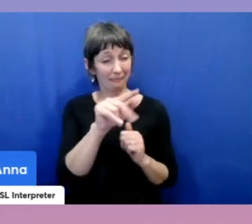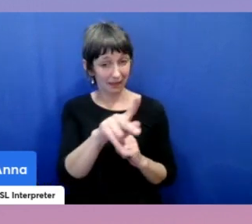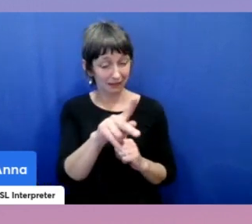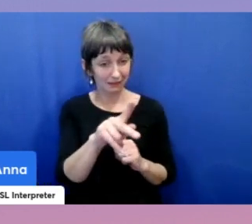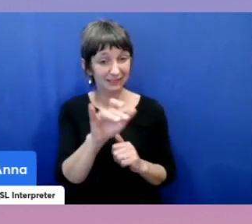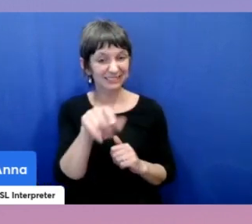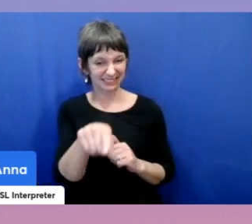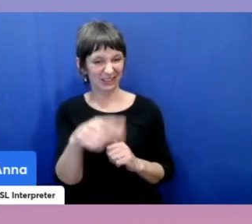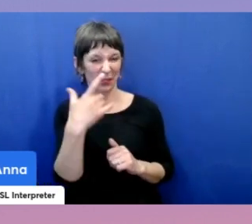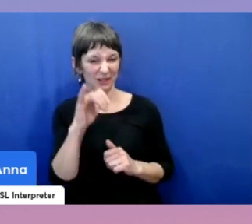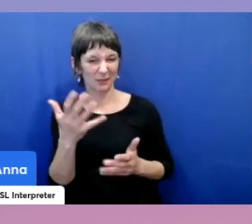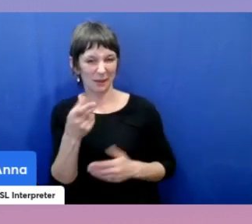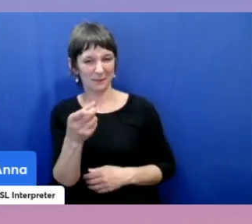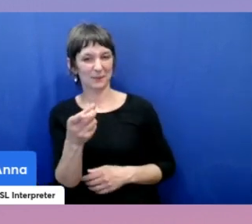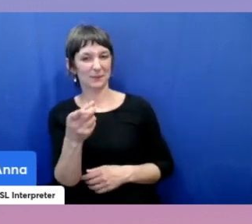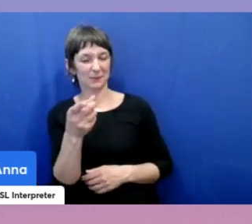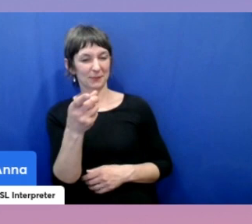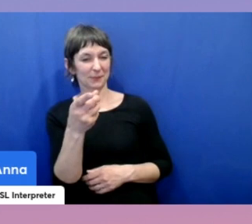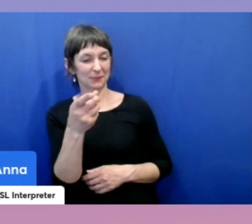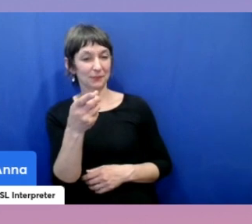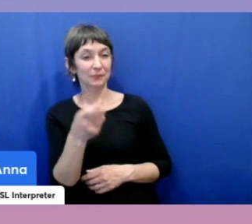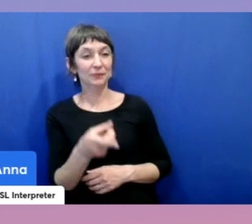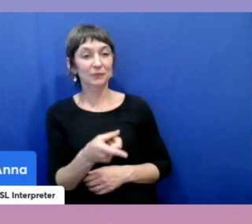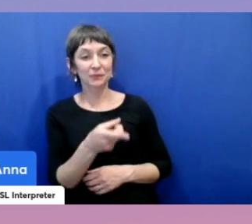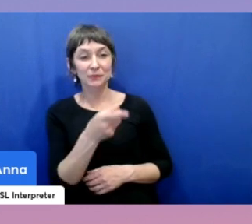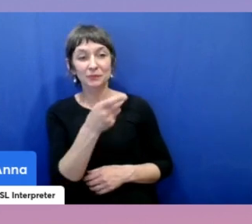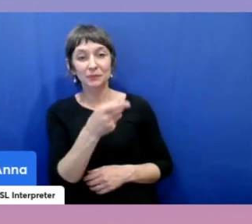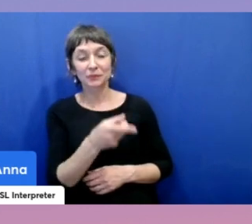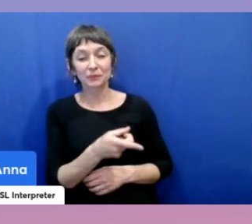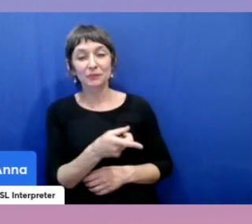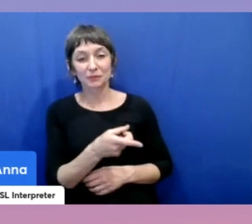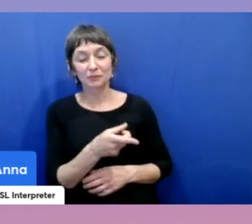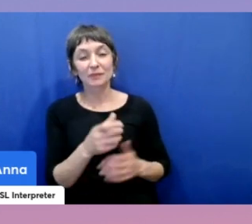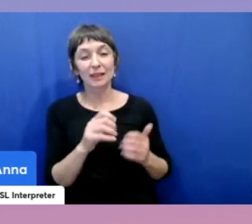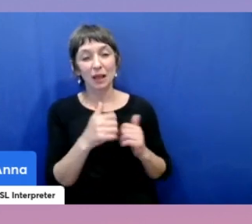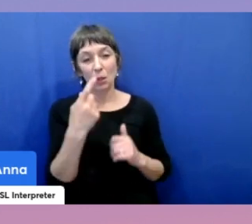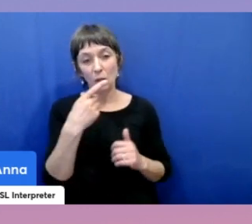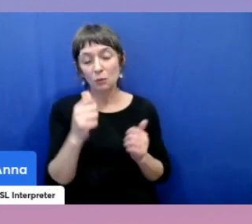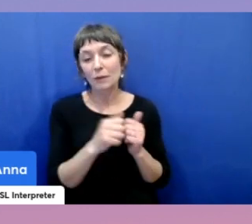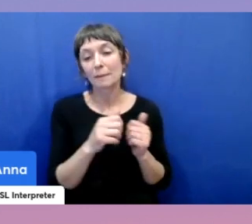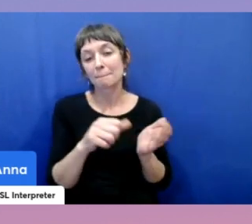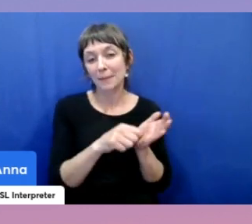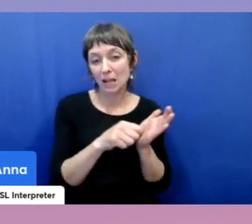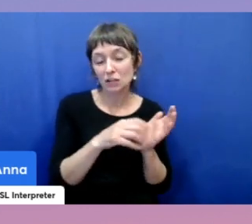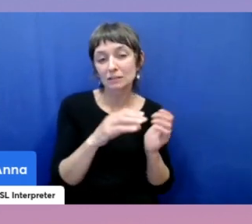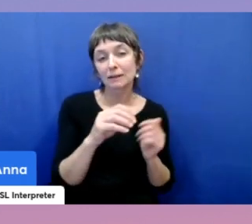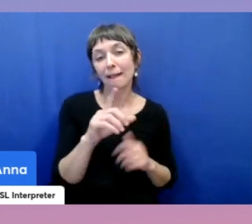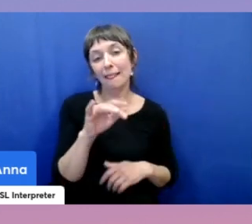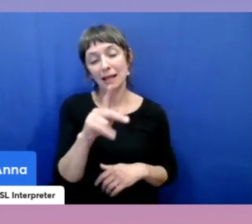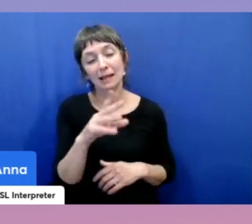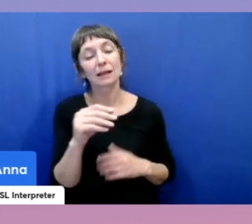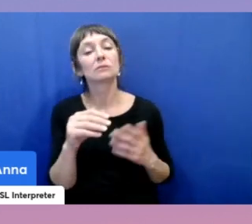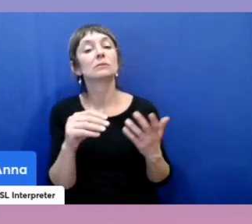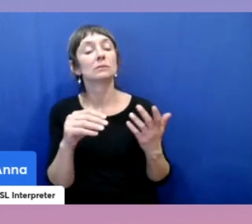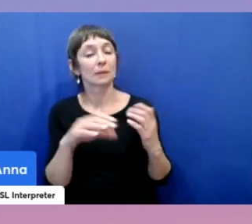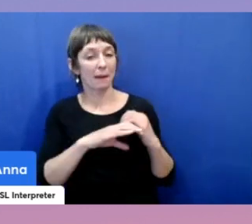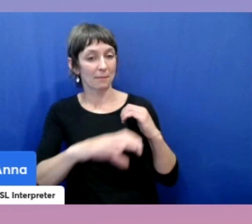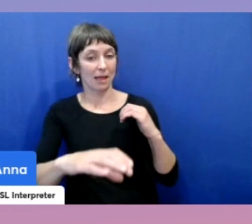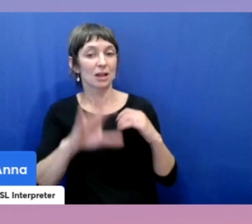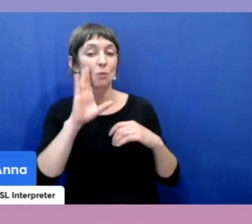how it look like. This is how it look like with the page, the link generated within the pipeline. It will